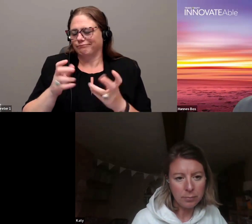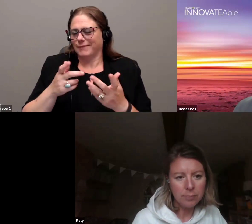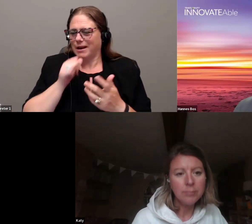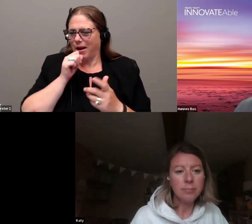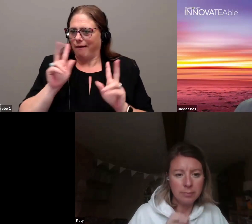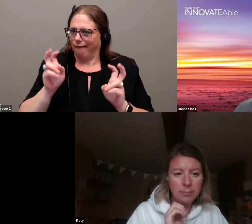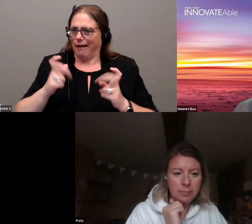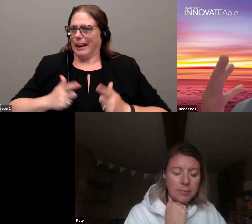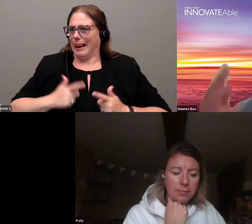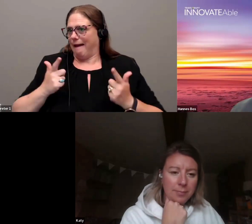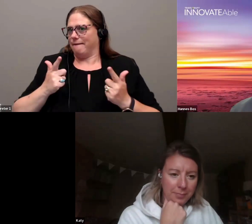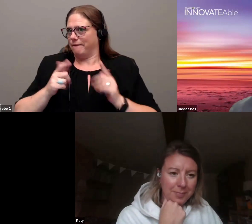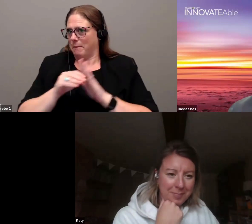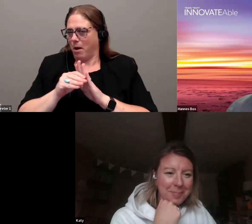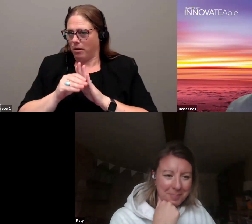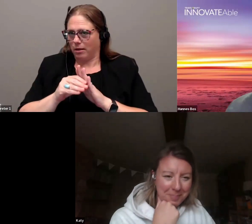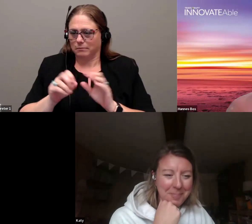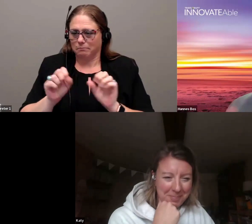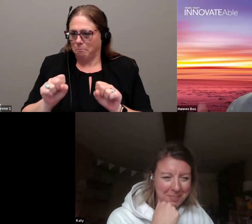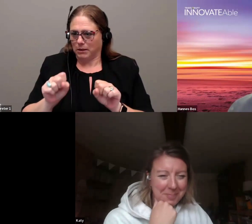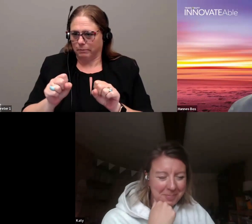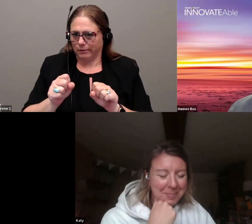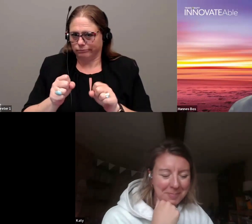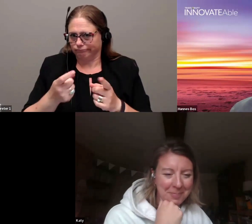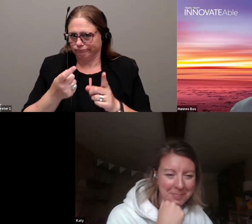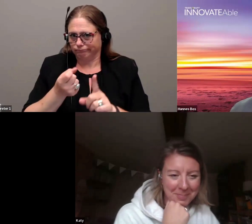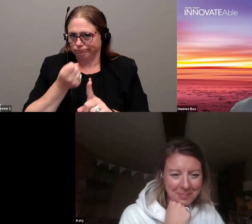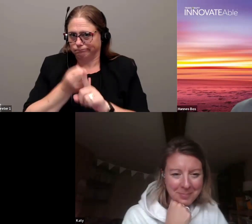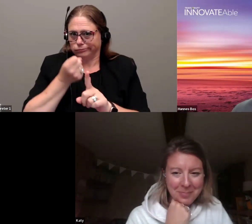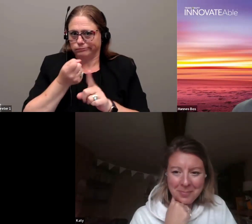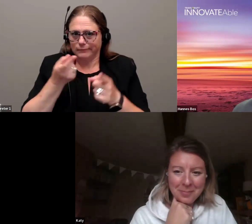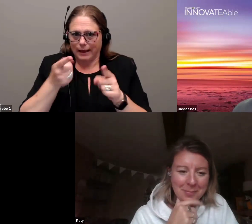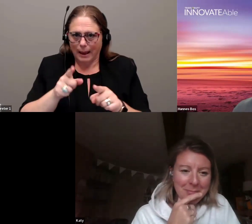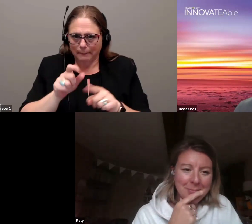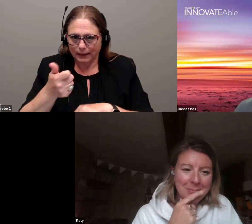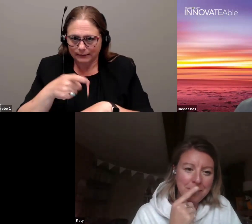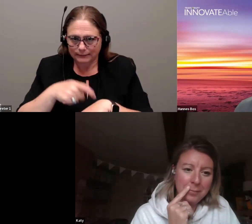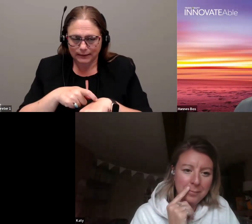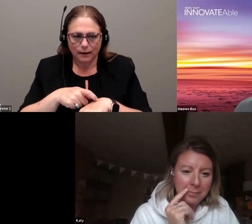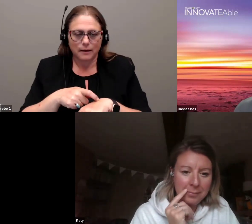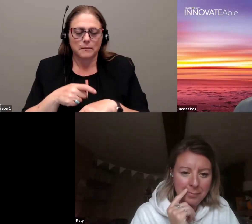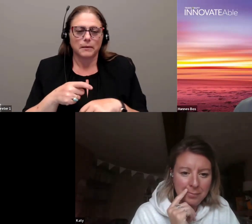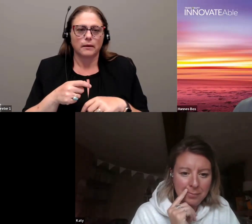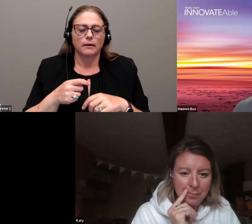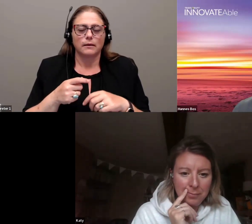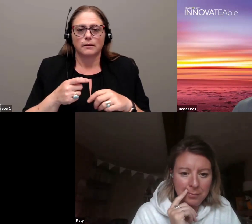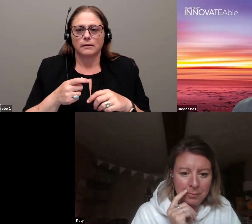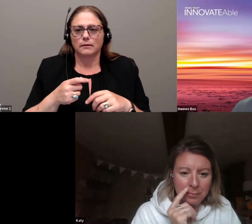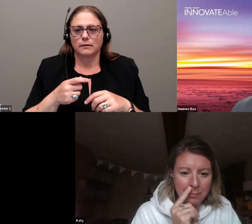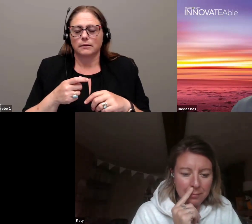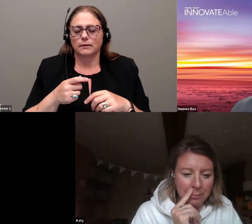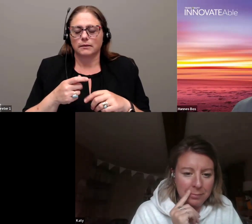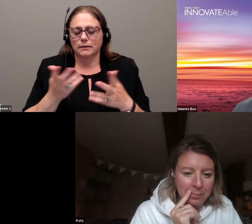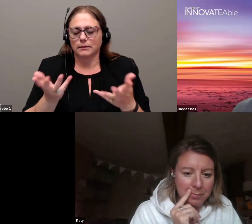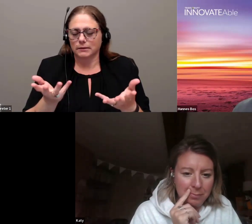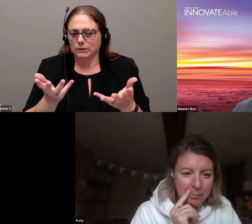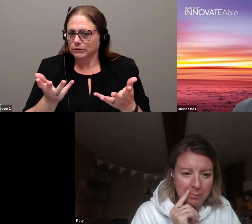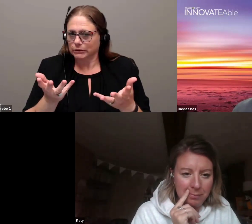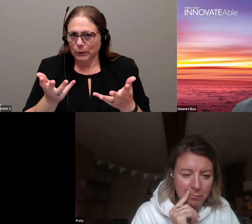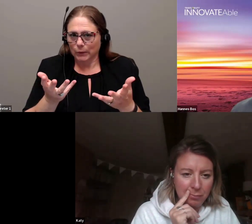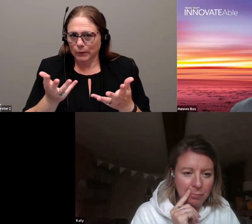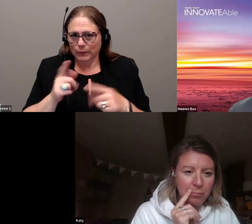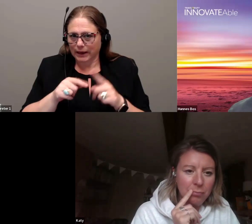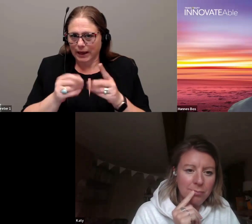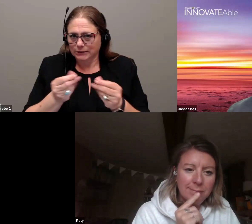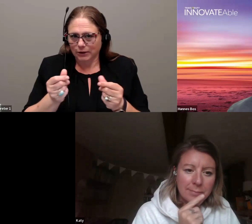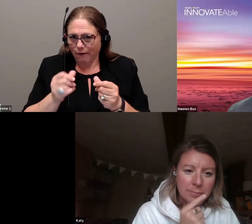because these things can happen tonight, right, or at any minute of the day. And therefore, we can't solve that. What